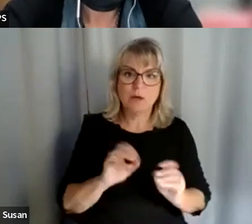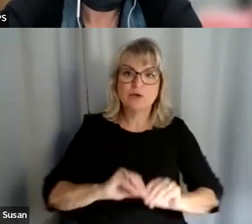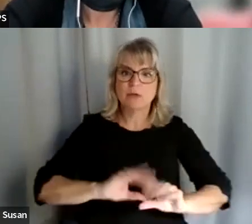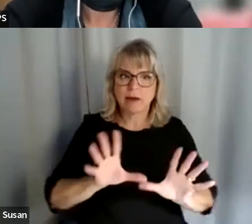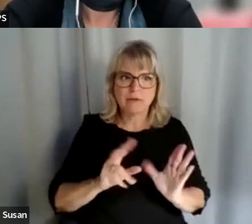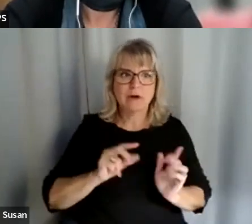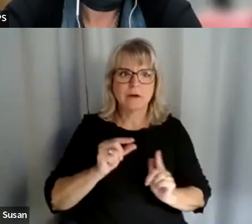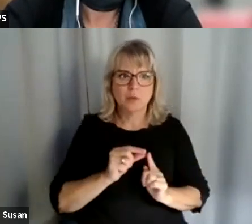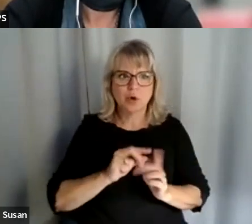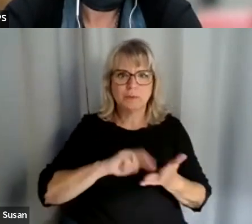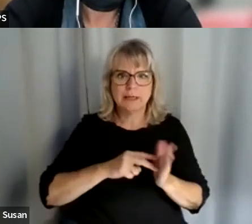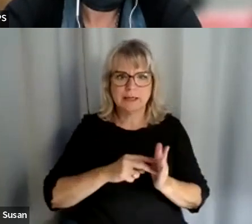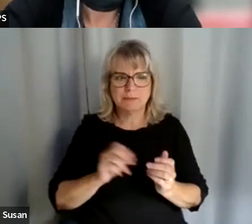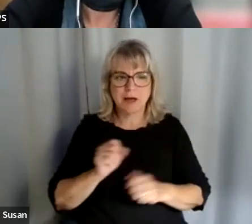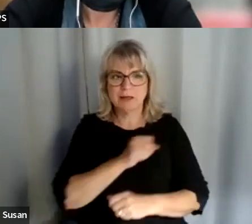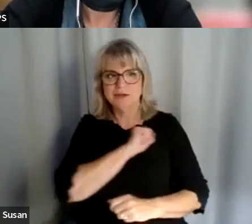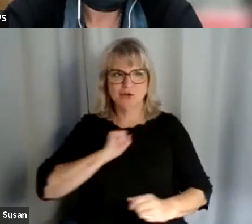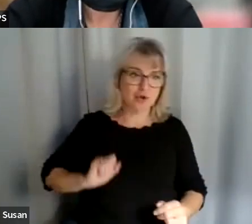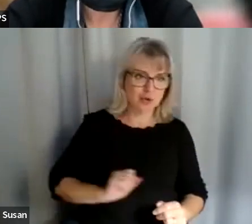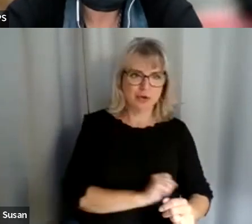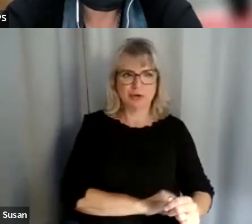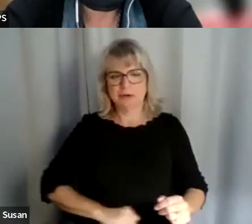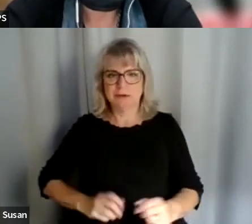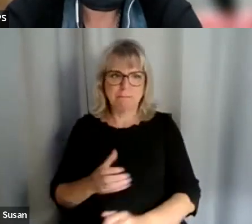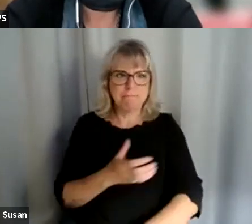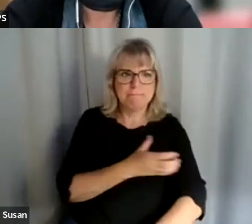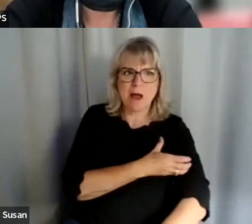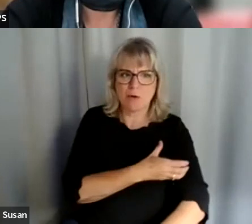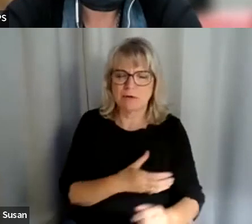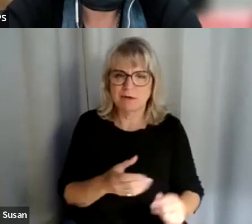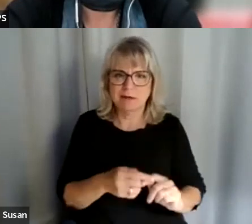like, superpower is like, you know, bring that data conversation.